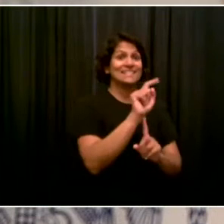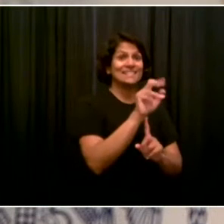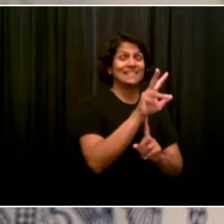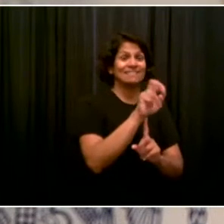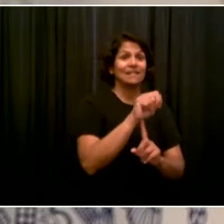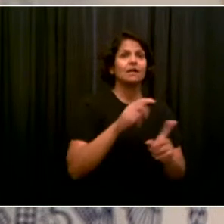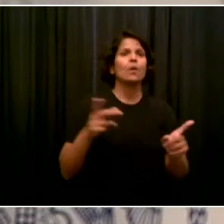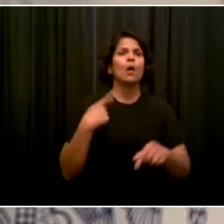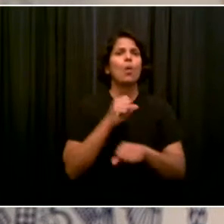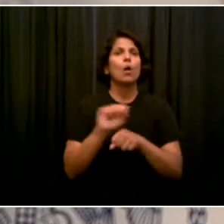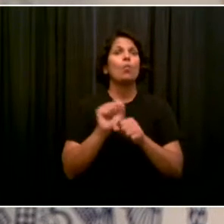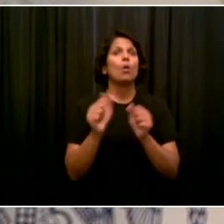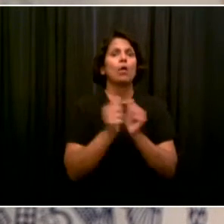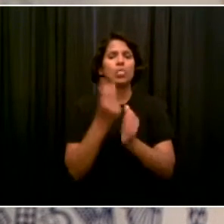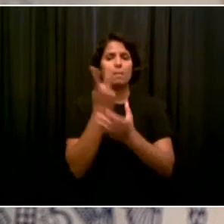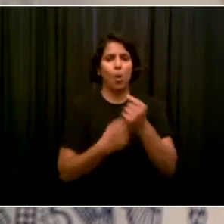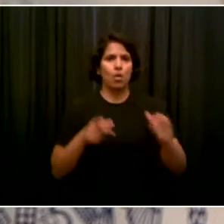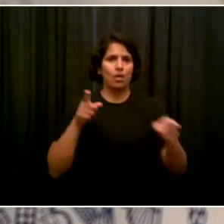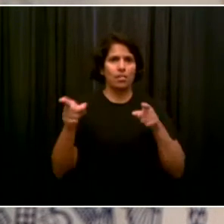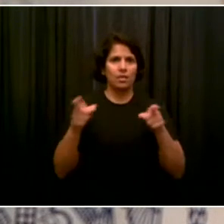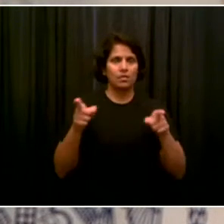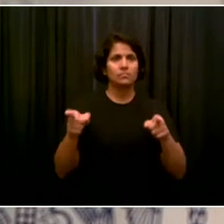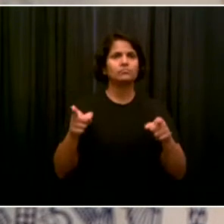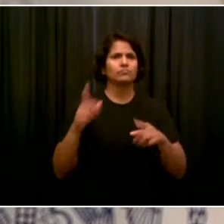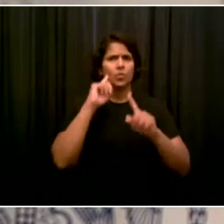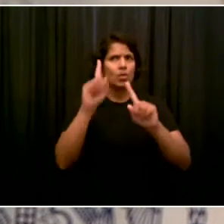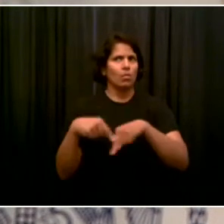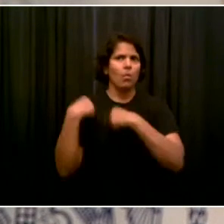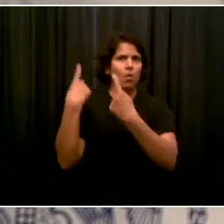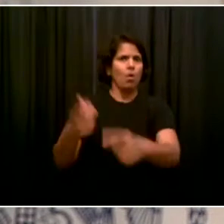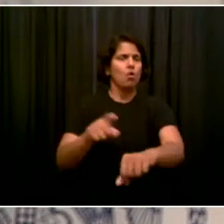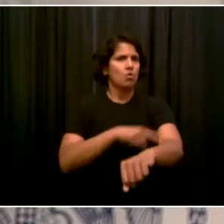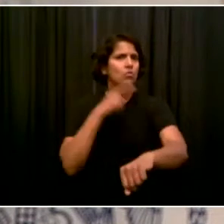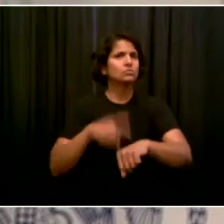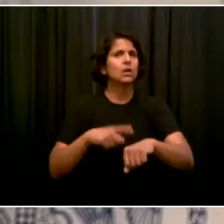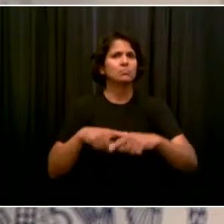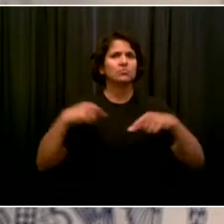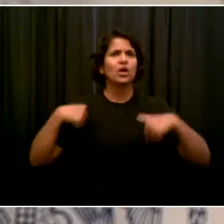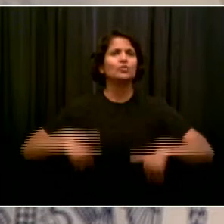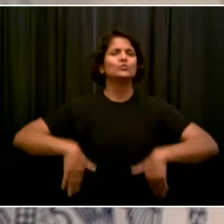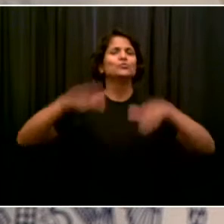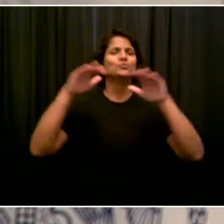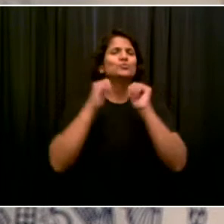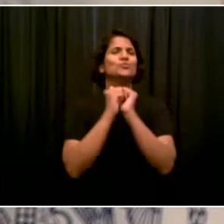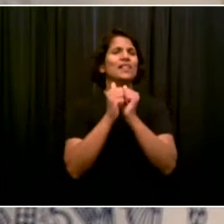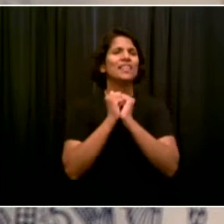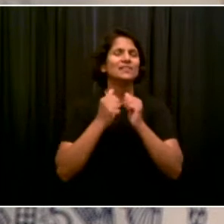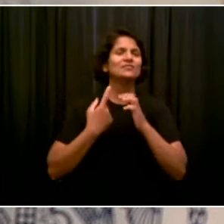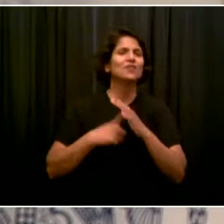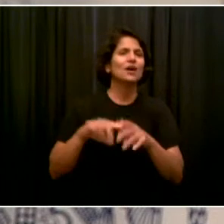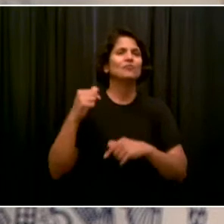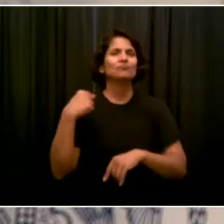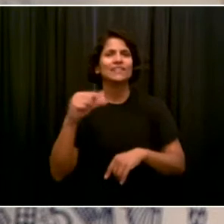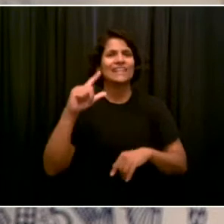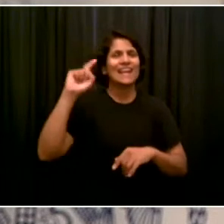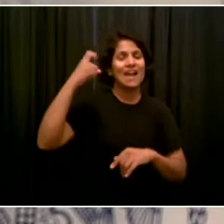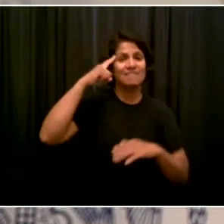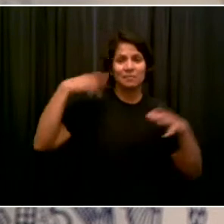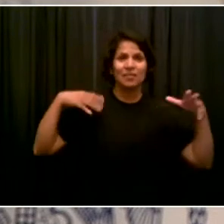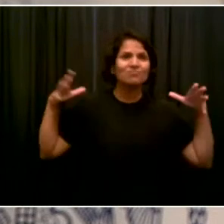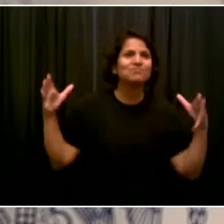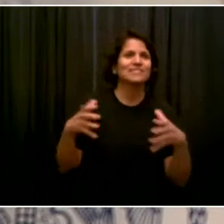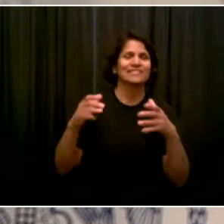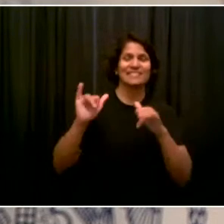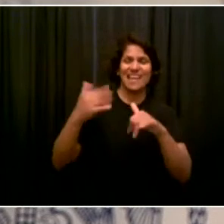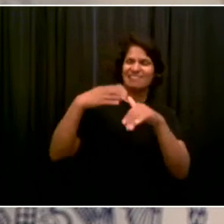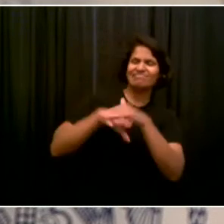and got arrested in the process and shared a cell together. So I will always refer to him very fondly as my cellmate,